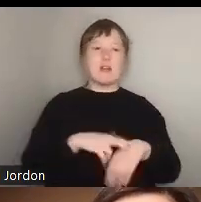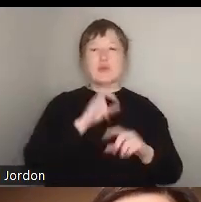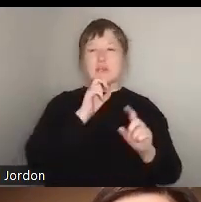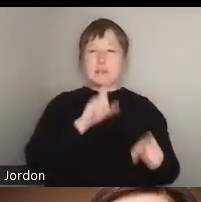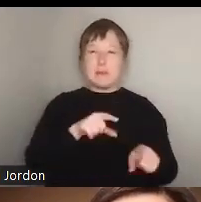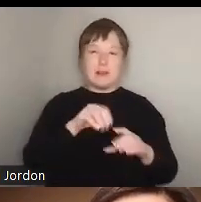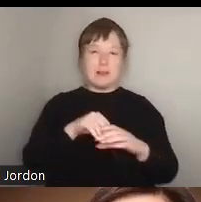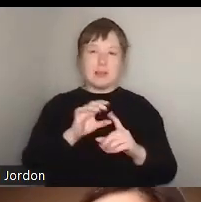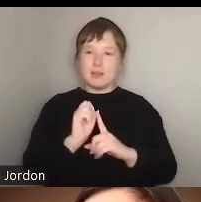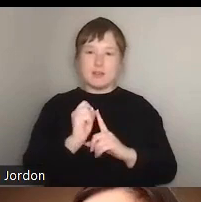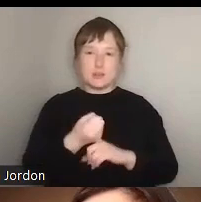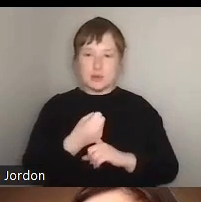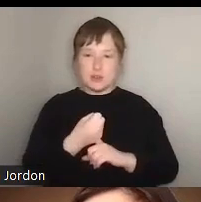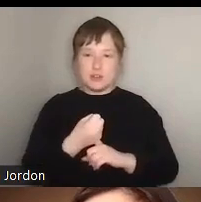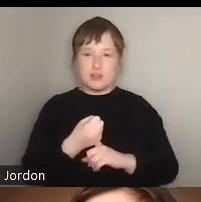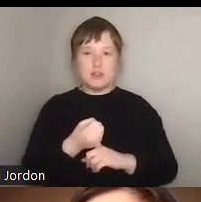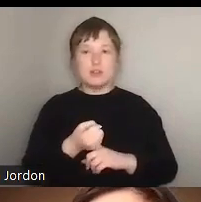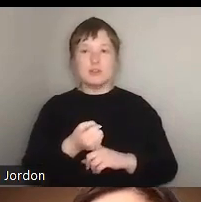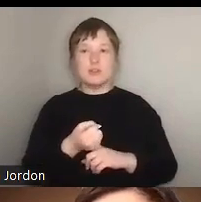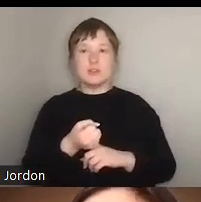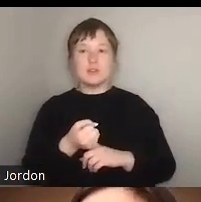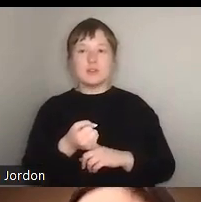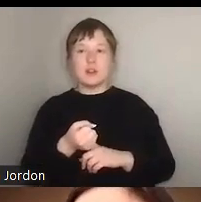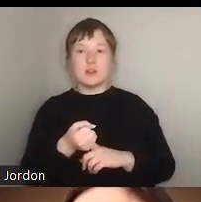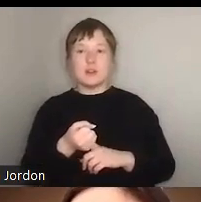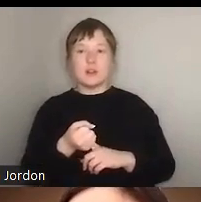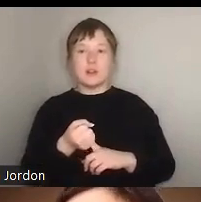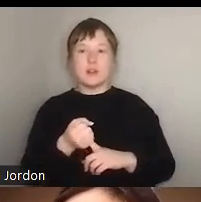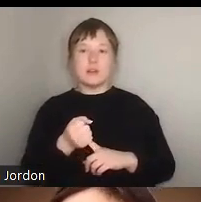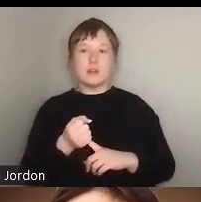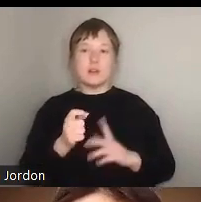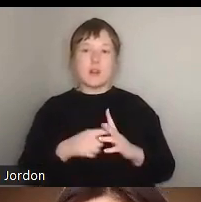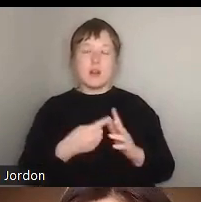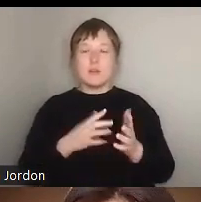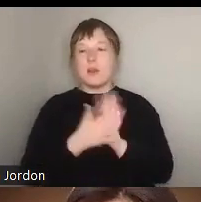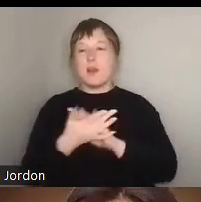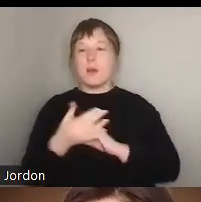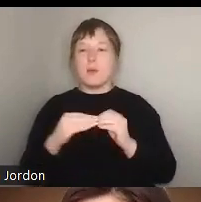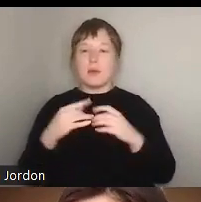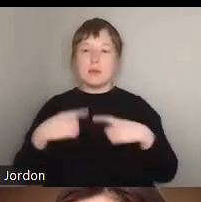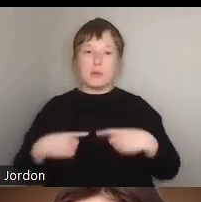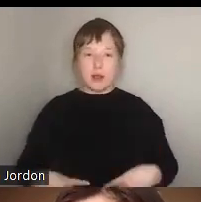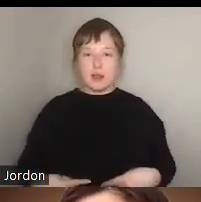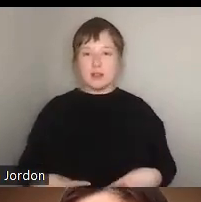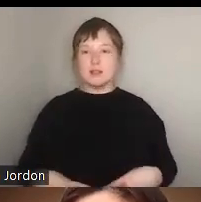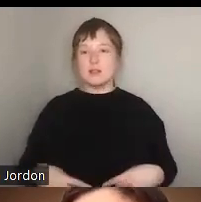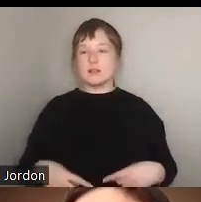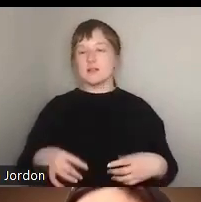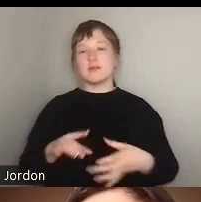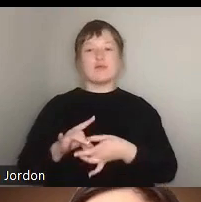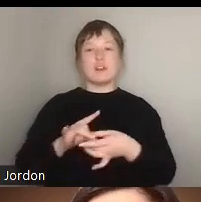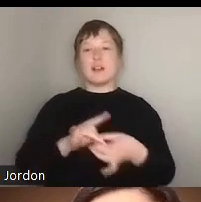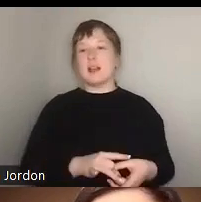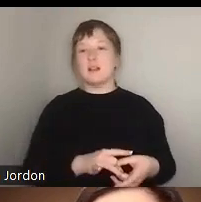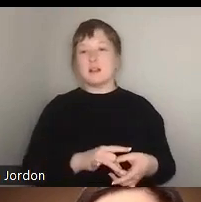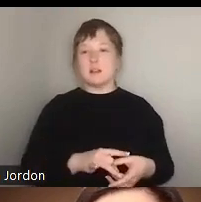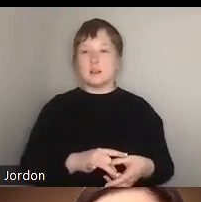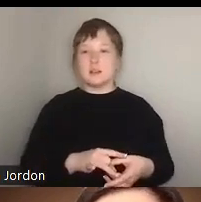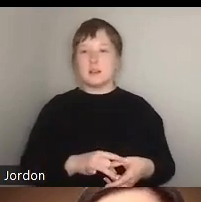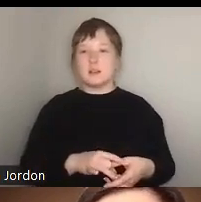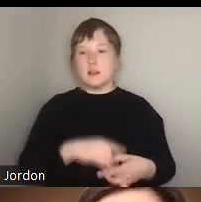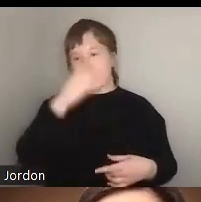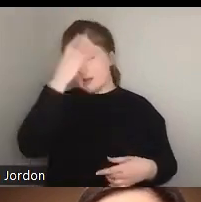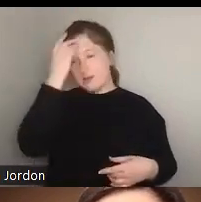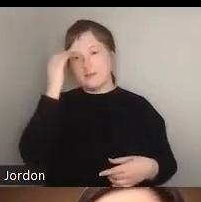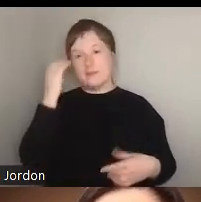situation. It's going to make sense if somebody starts to become depressed, and that can just kind of come along with it sometimes. So it might not even be that the